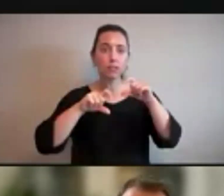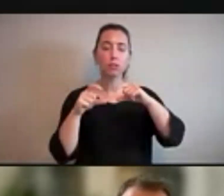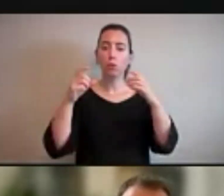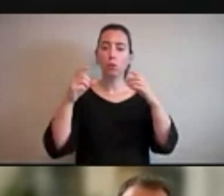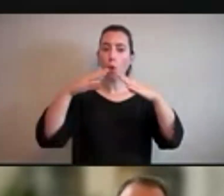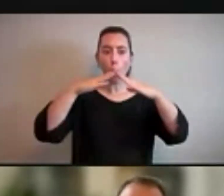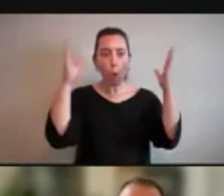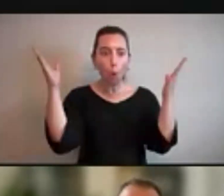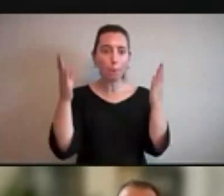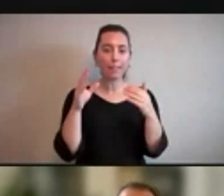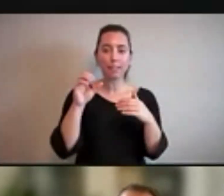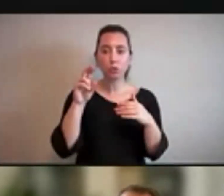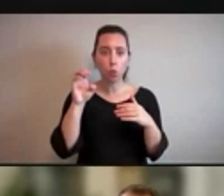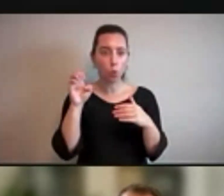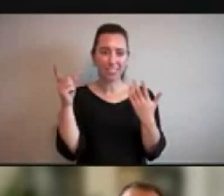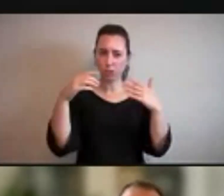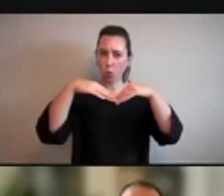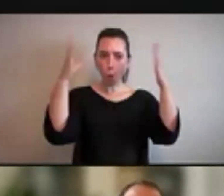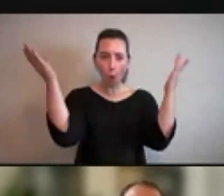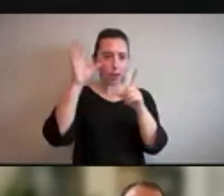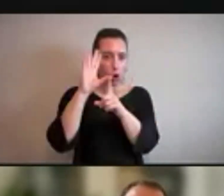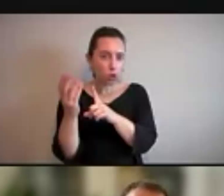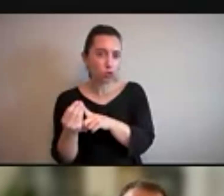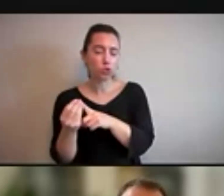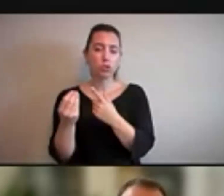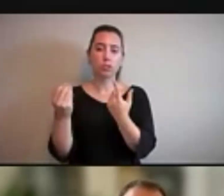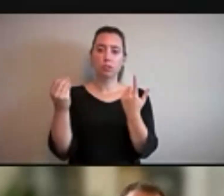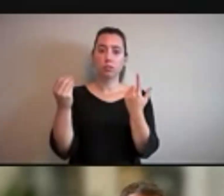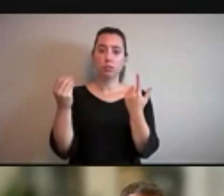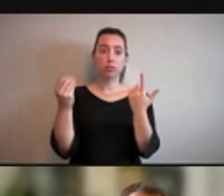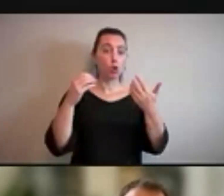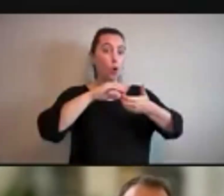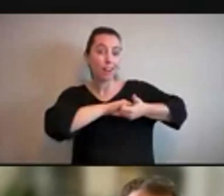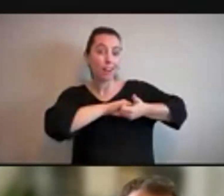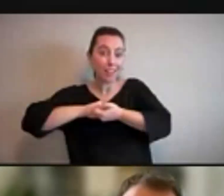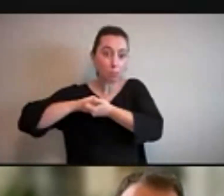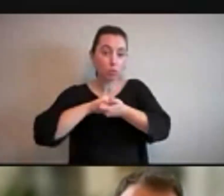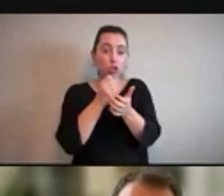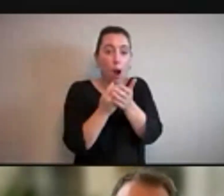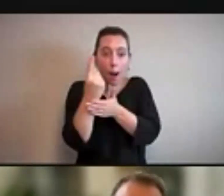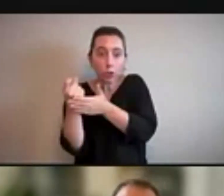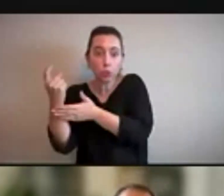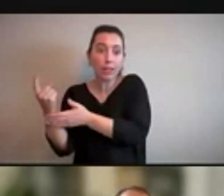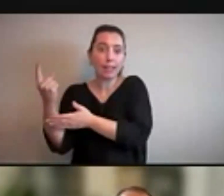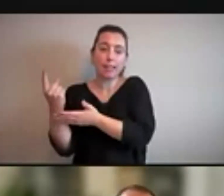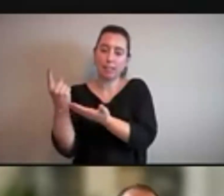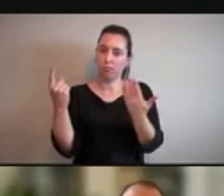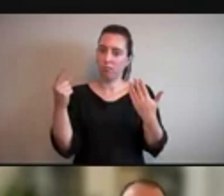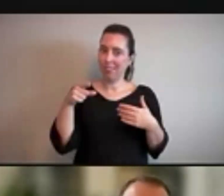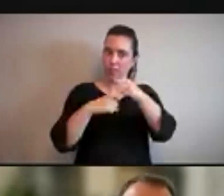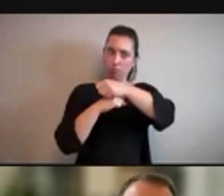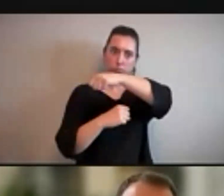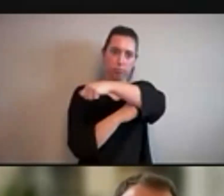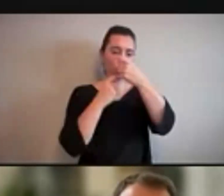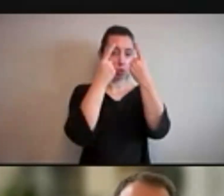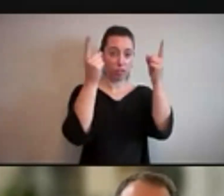diverse culture that we believe in, connecting them with collaboration that an international university stands for. So, who, if